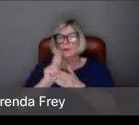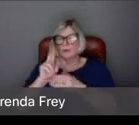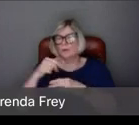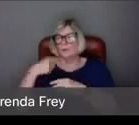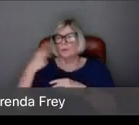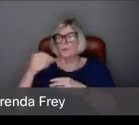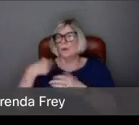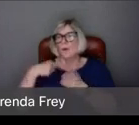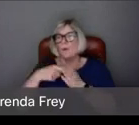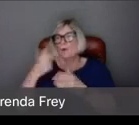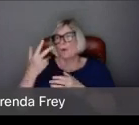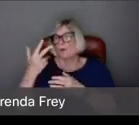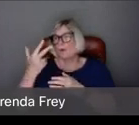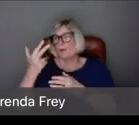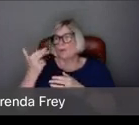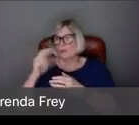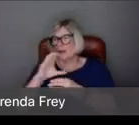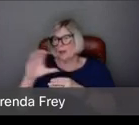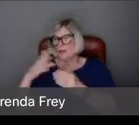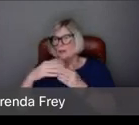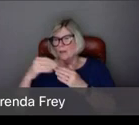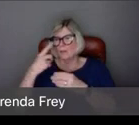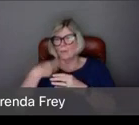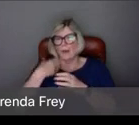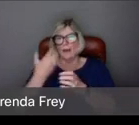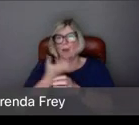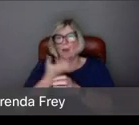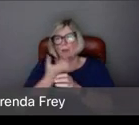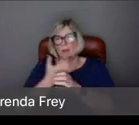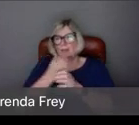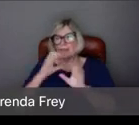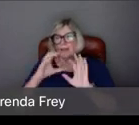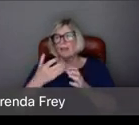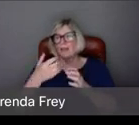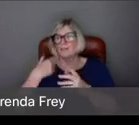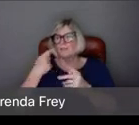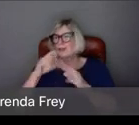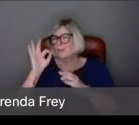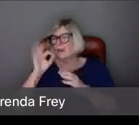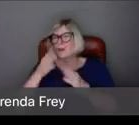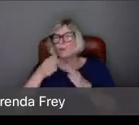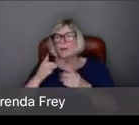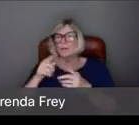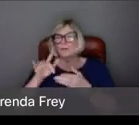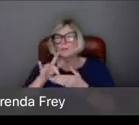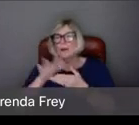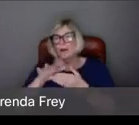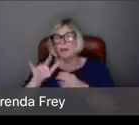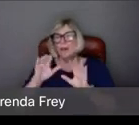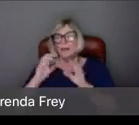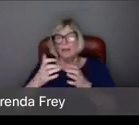owed $1,300 on my calculus class and stuff. So I was trying to find ways to help, but the class is